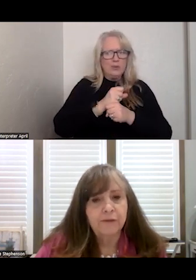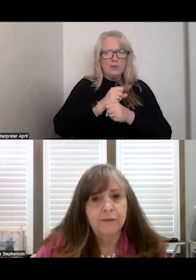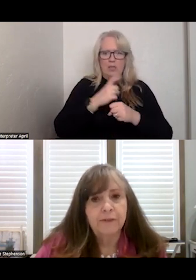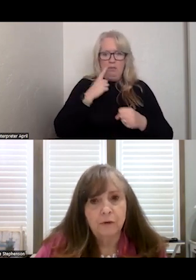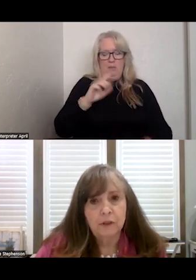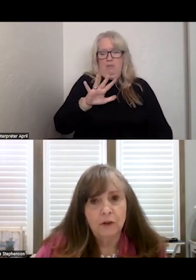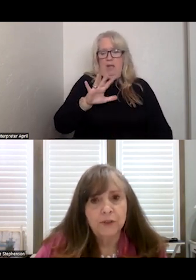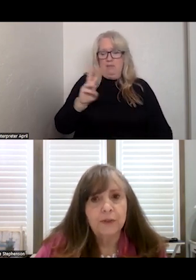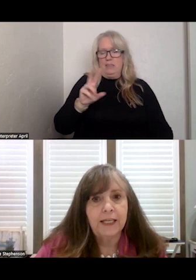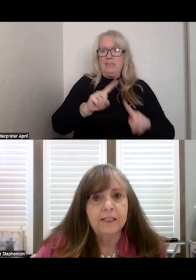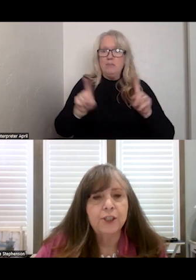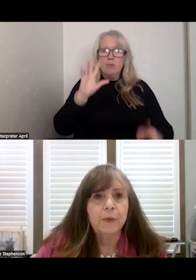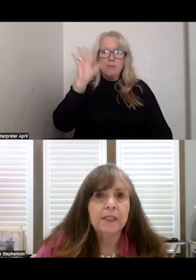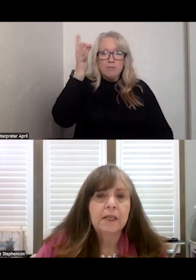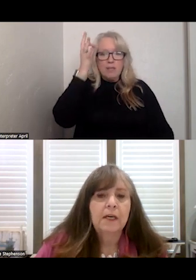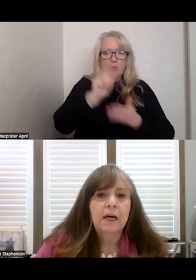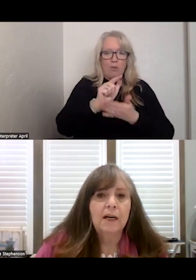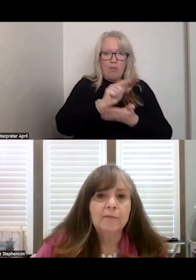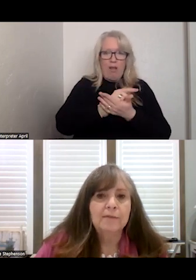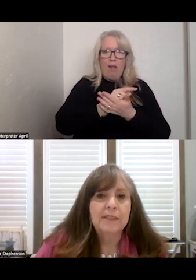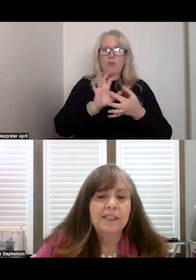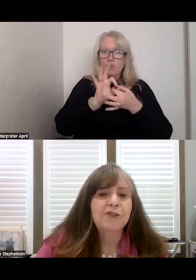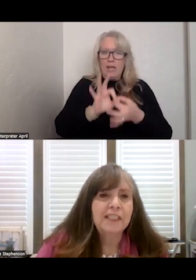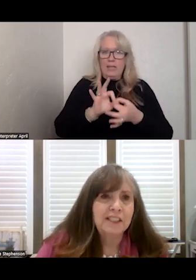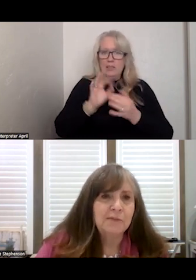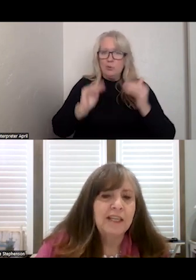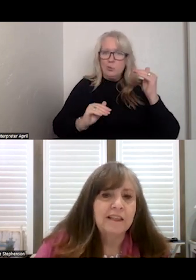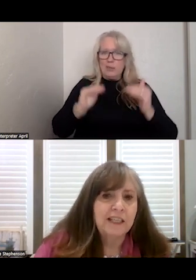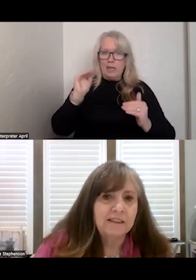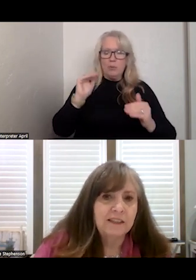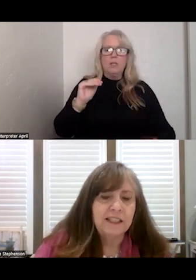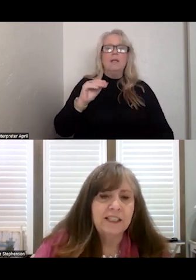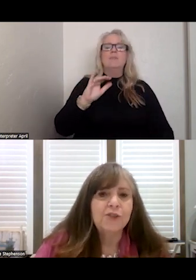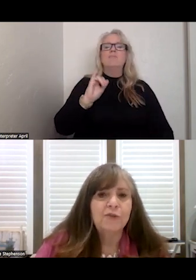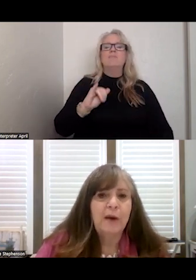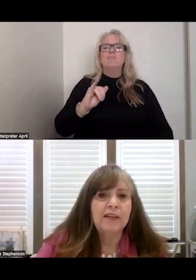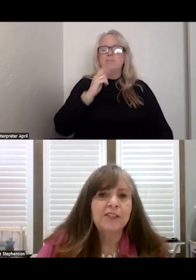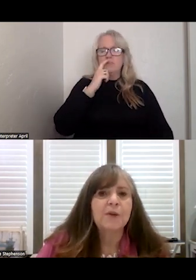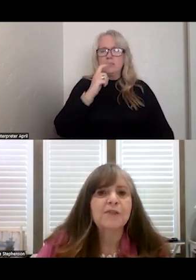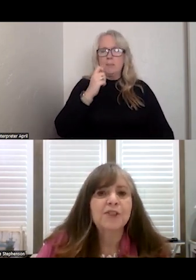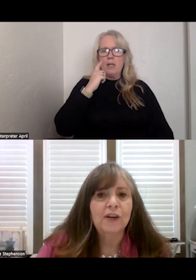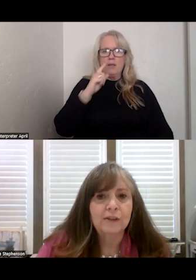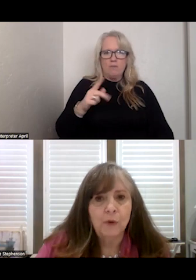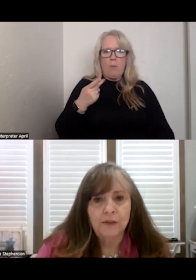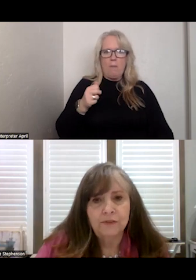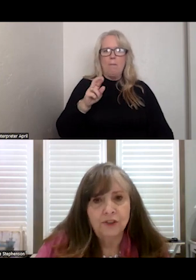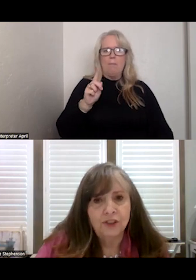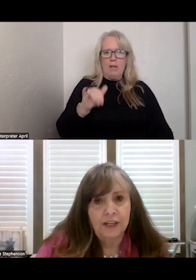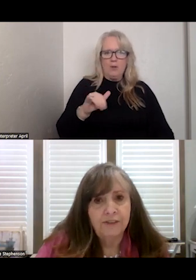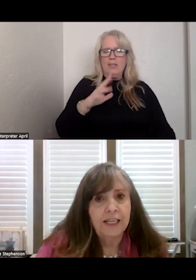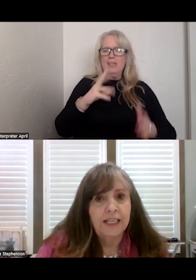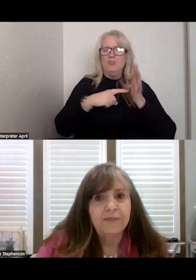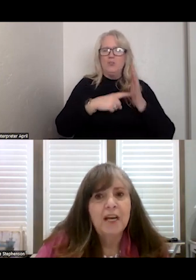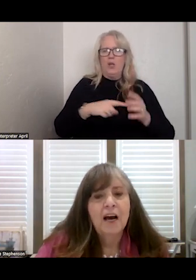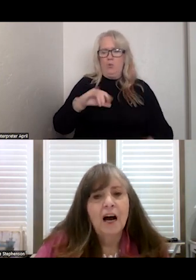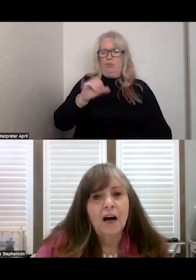6 different federal laws related to it. It's interesting to me that the issue of parity sort of started with John